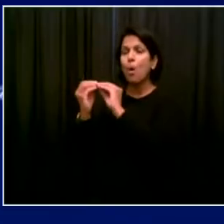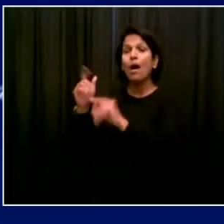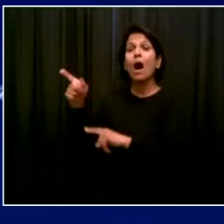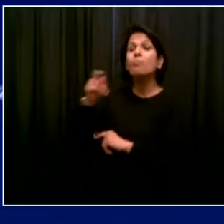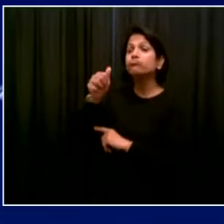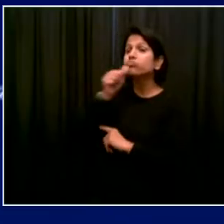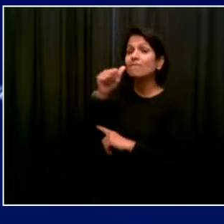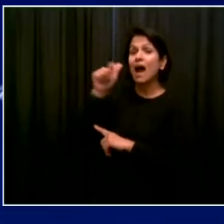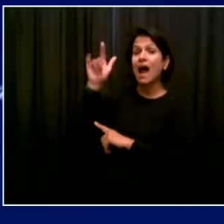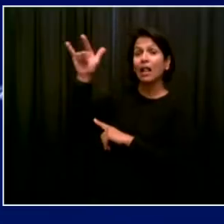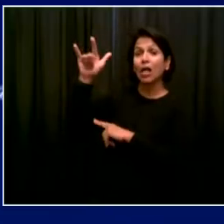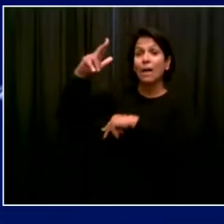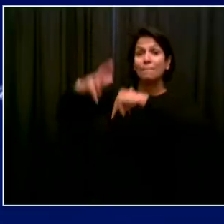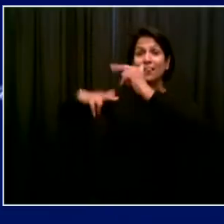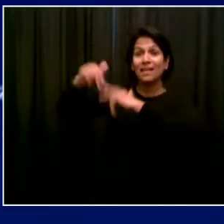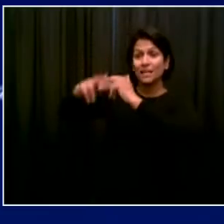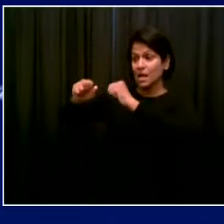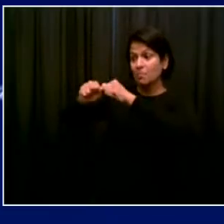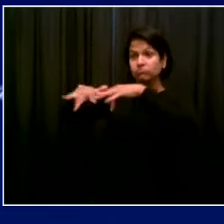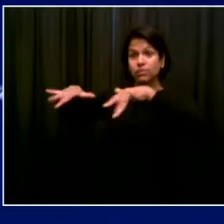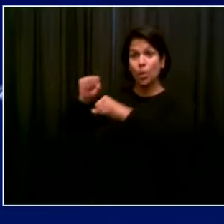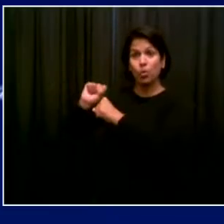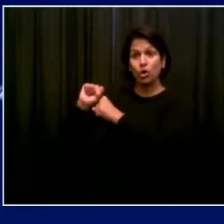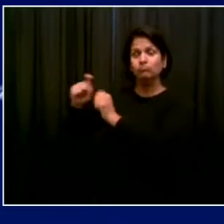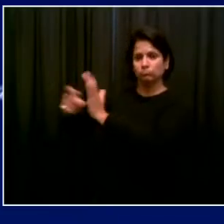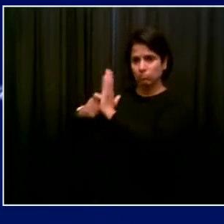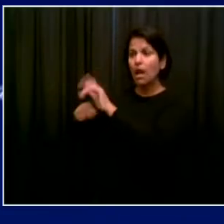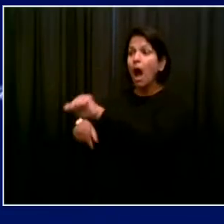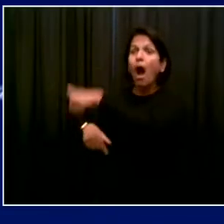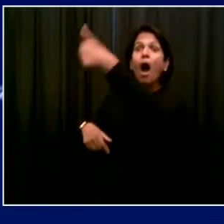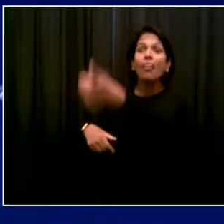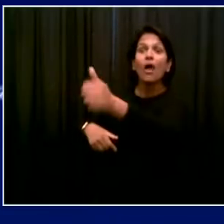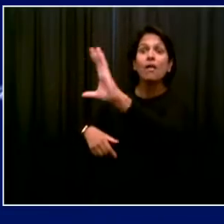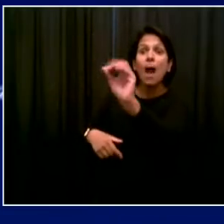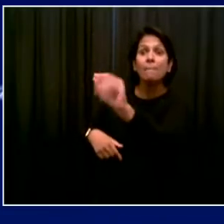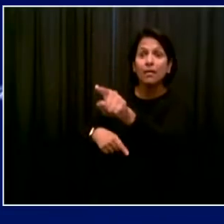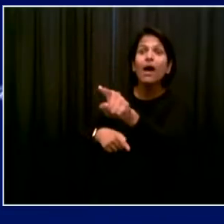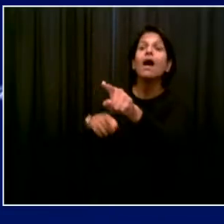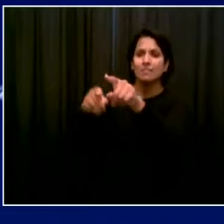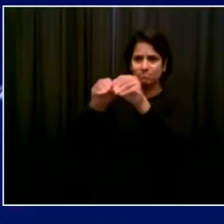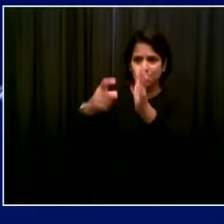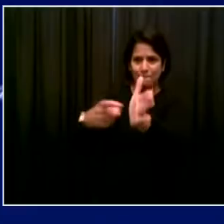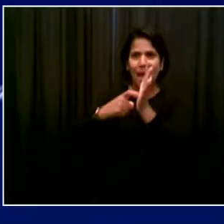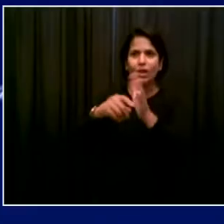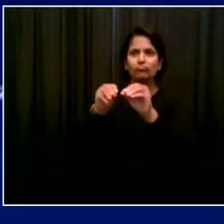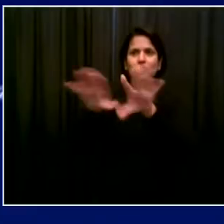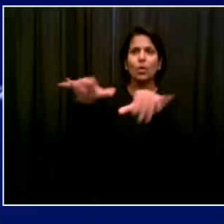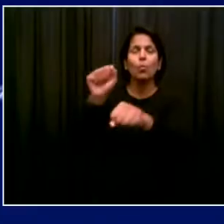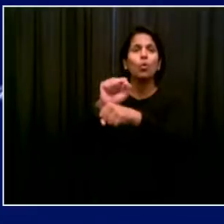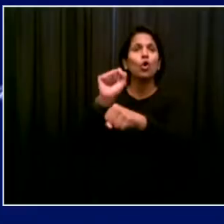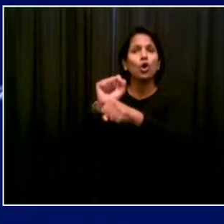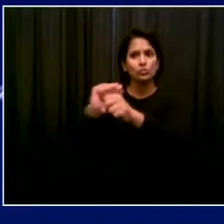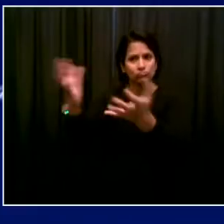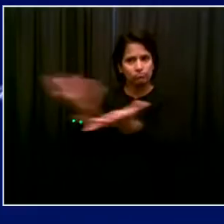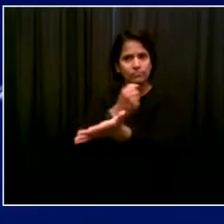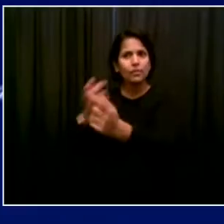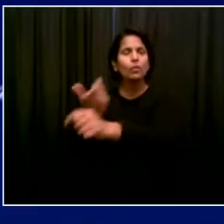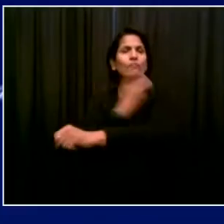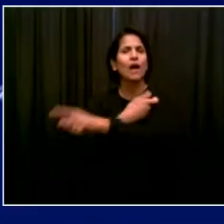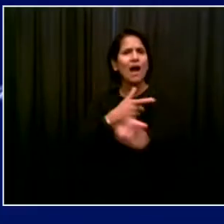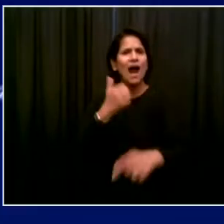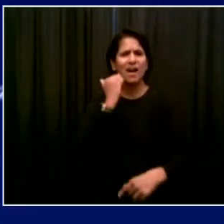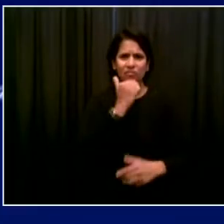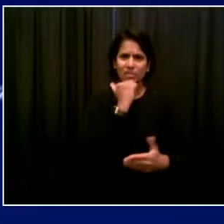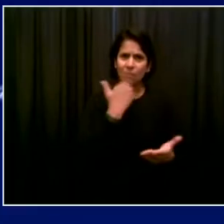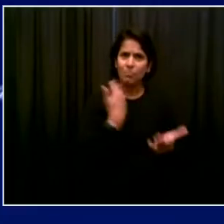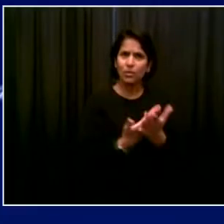there's stronger evidence that these requirements are working and they are driving up vaccination rates. Since late July, when